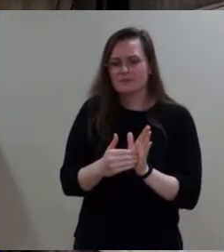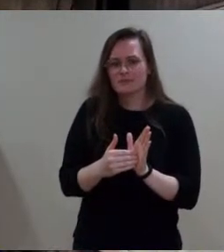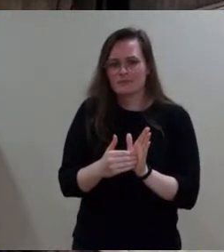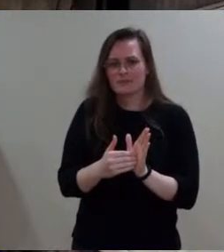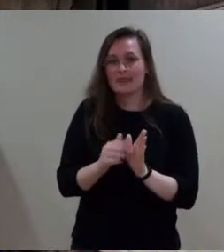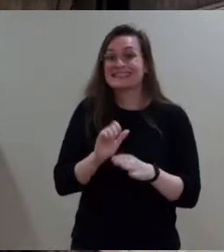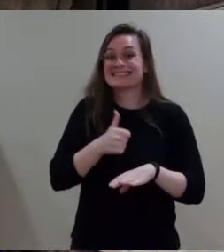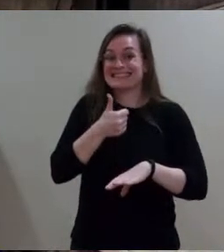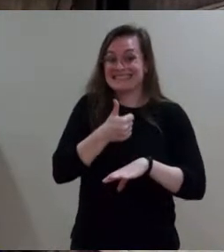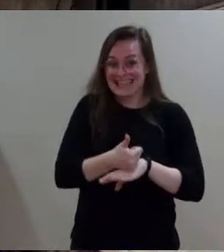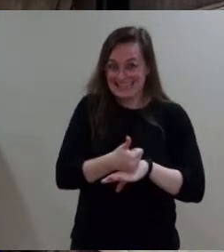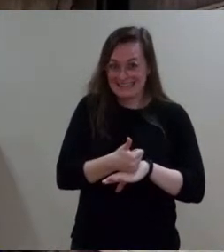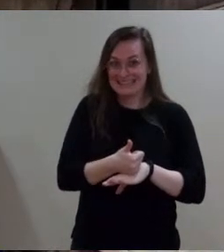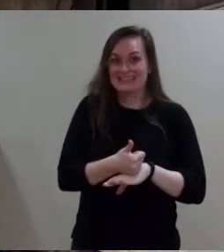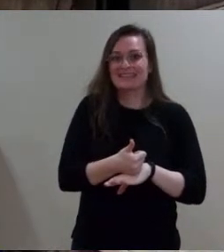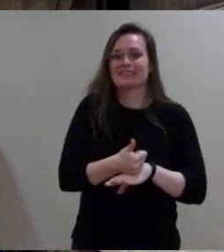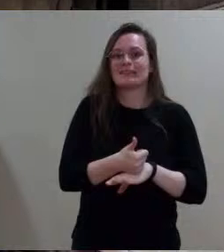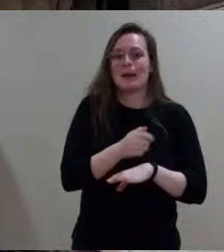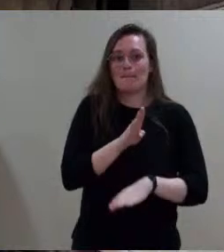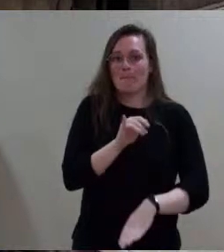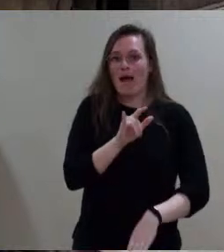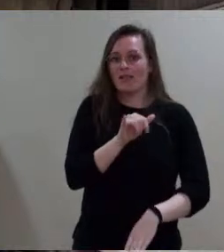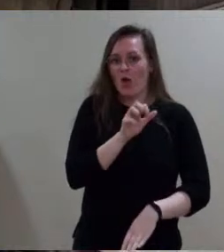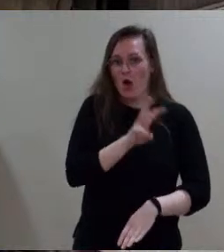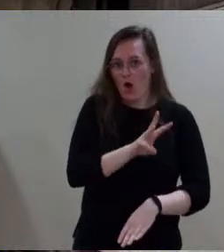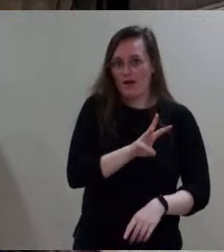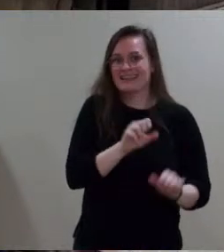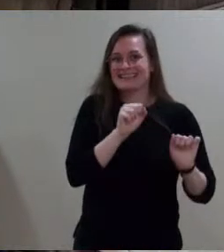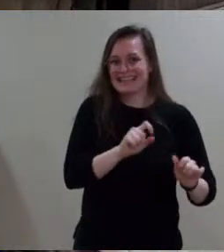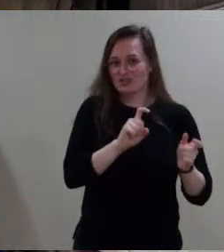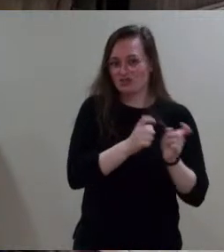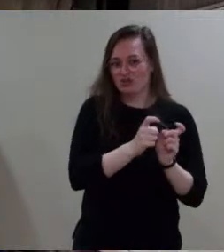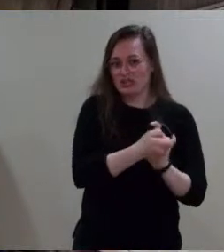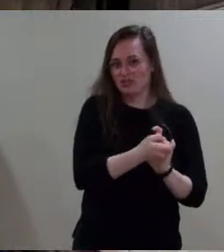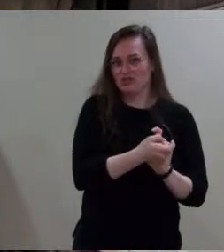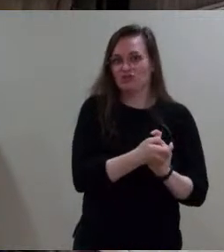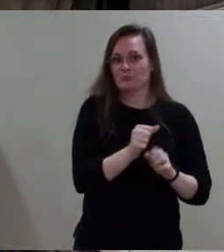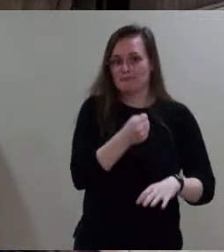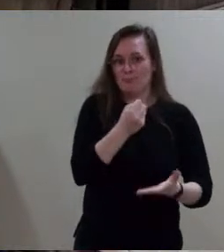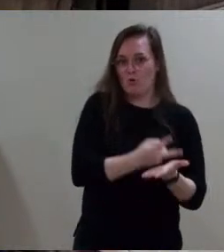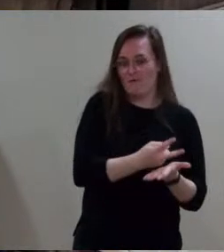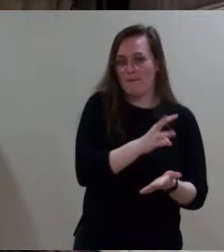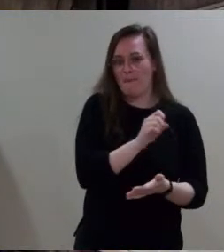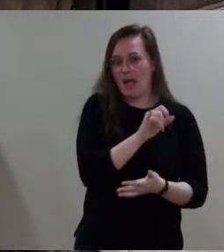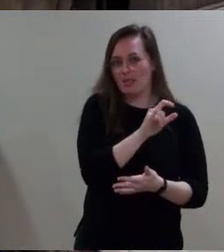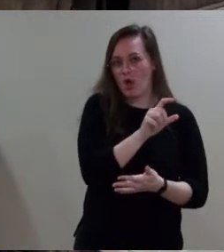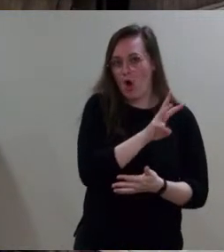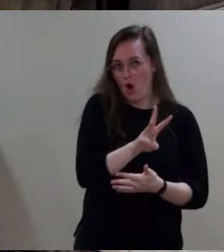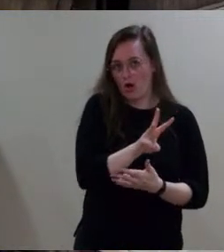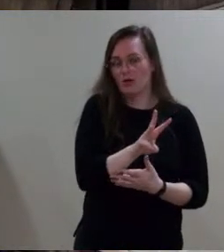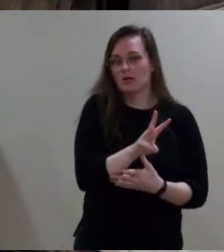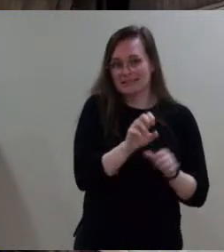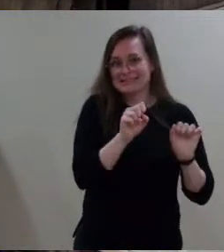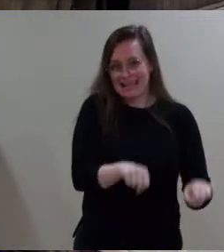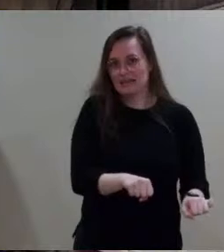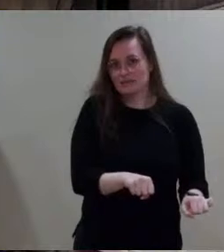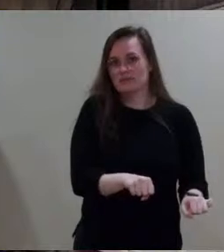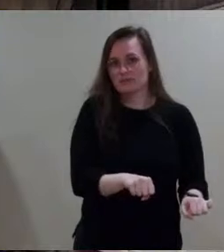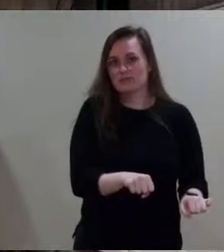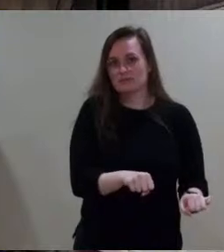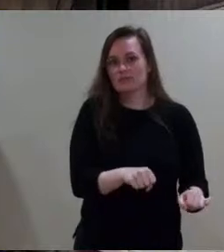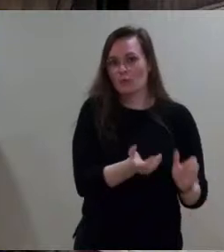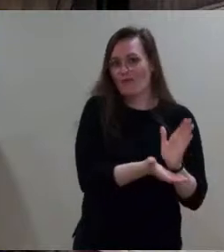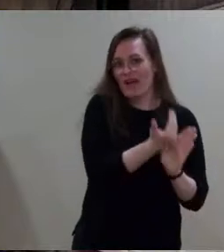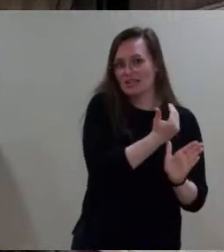by bylaw and it has to be amended by bylaw. It can be amended, it's just Okay. a bylaw revision and not just a policy motion,